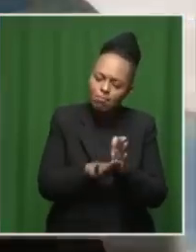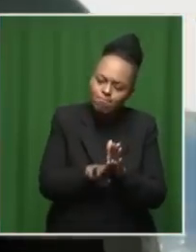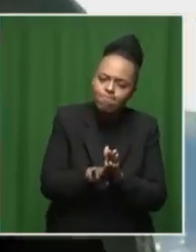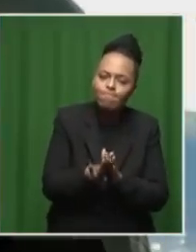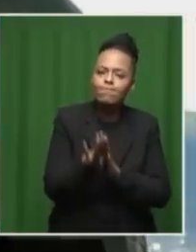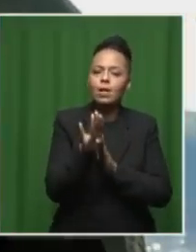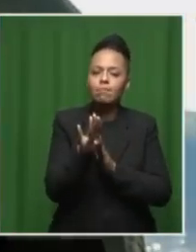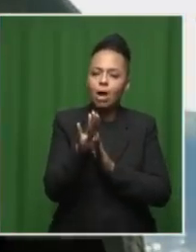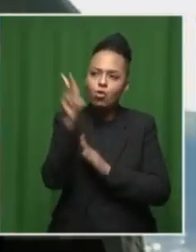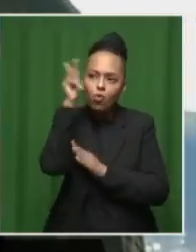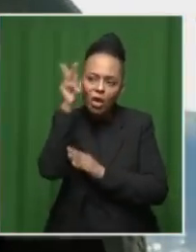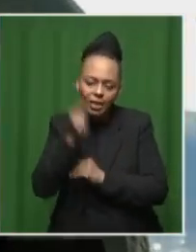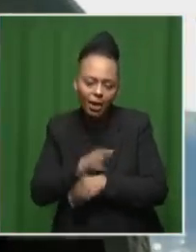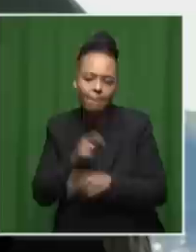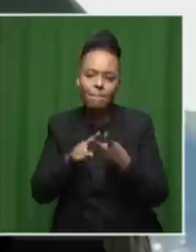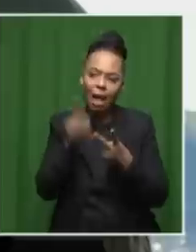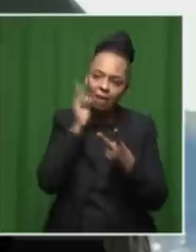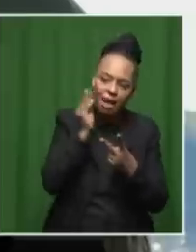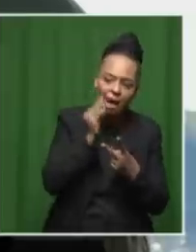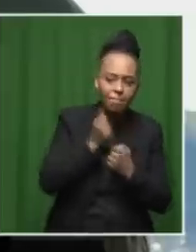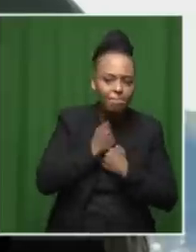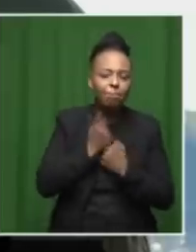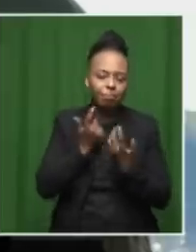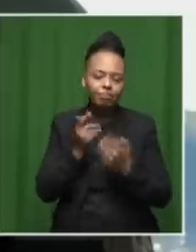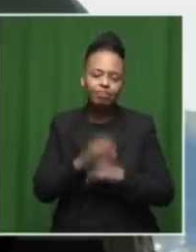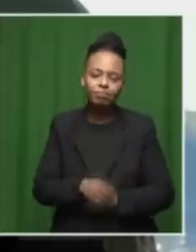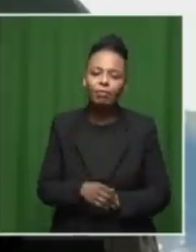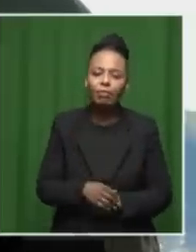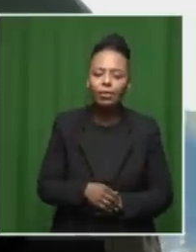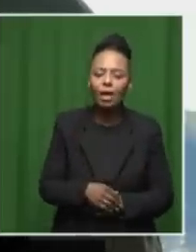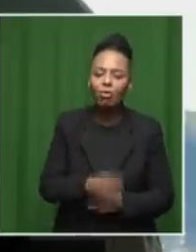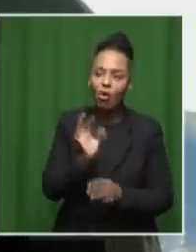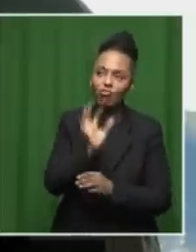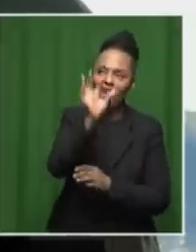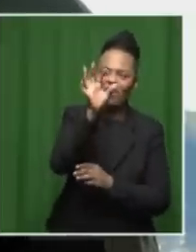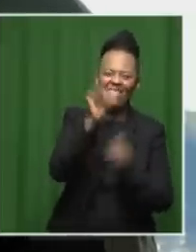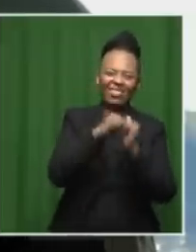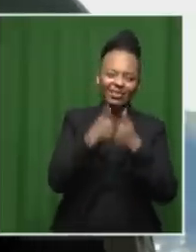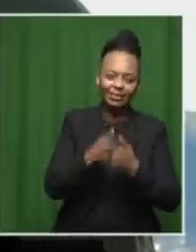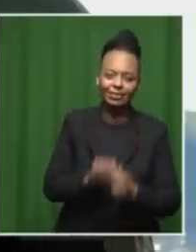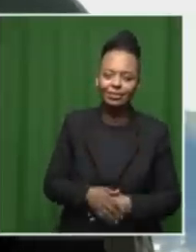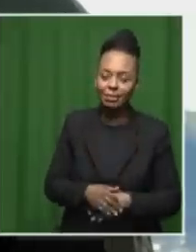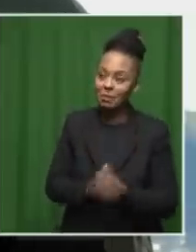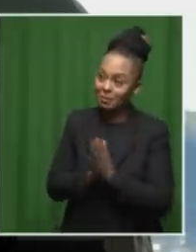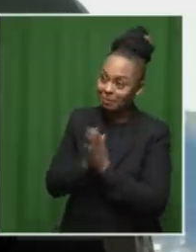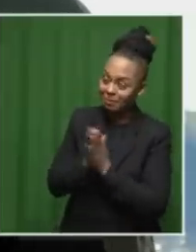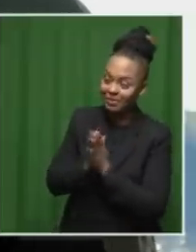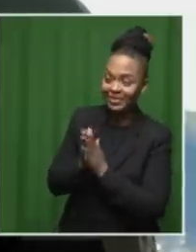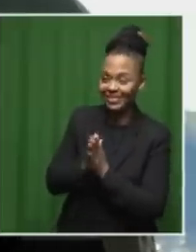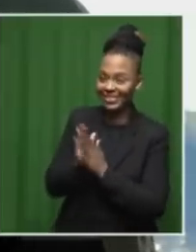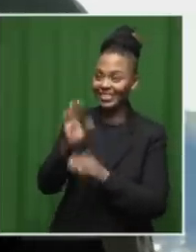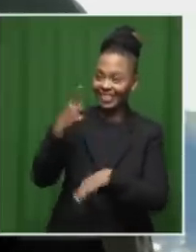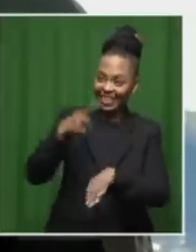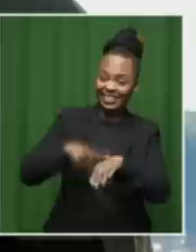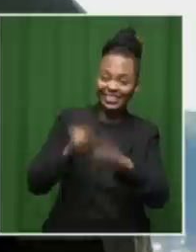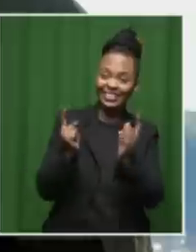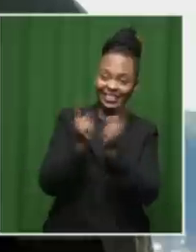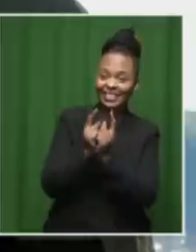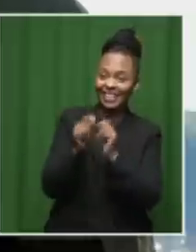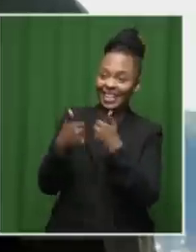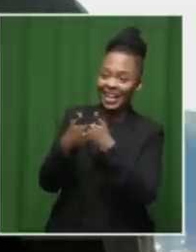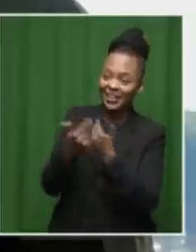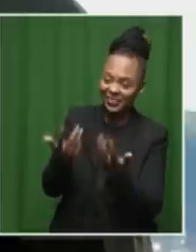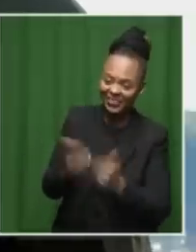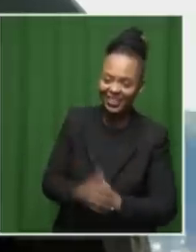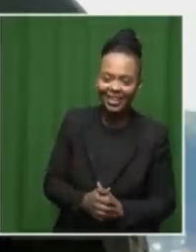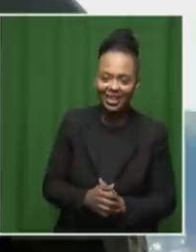on my knowledge and experience in the game of netball. And I really am looking forward to the next season, because I think this was